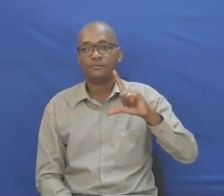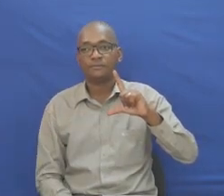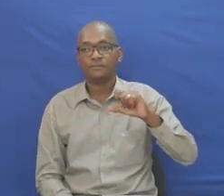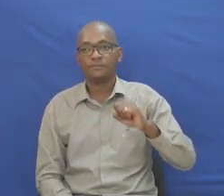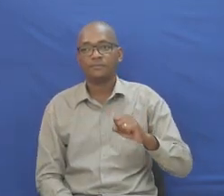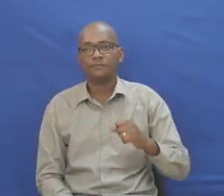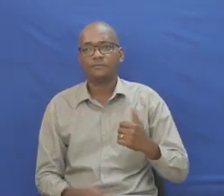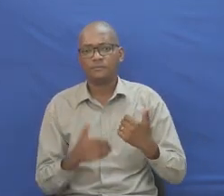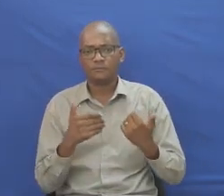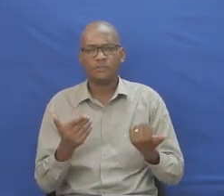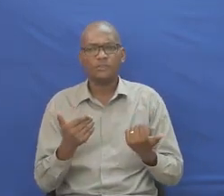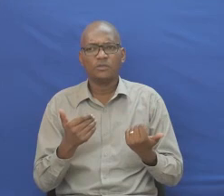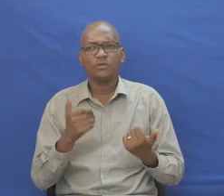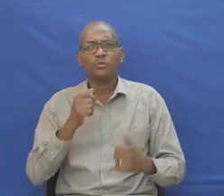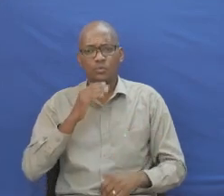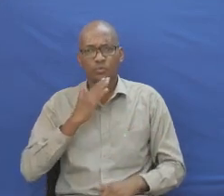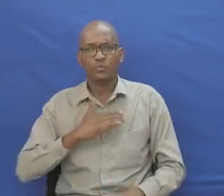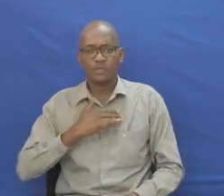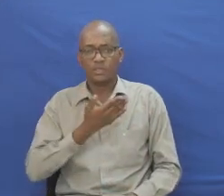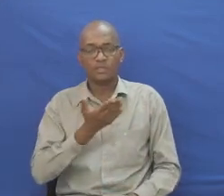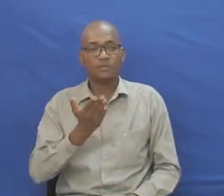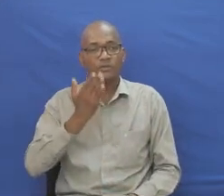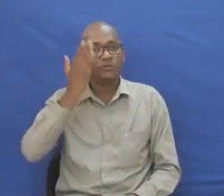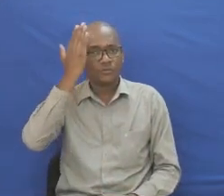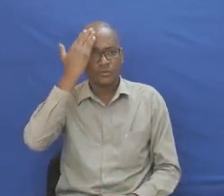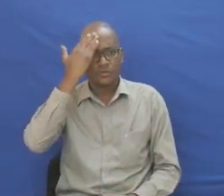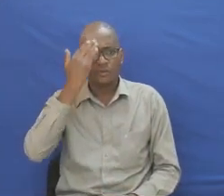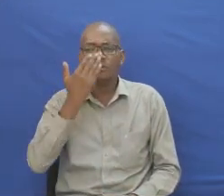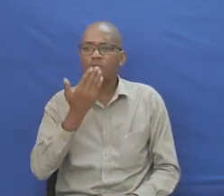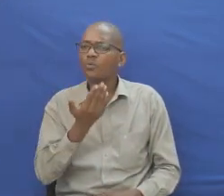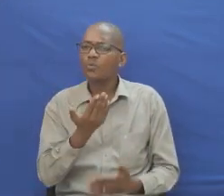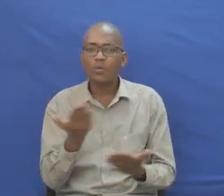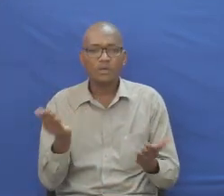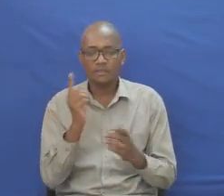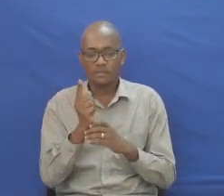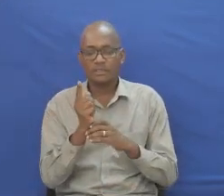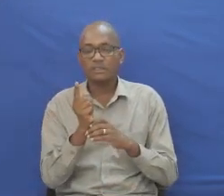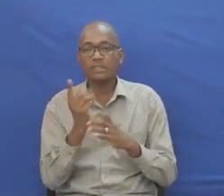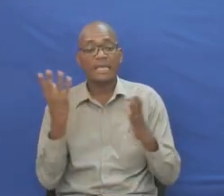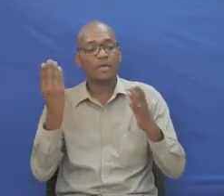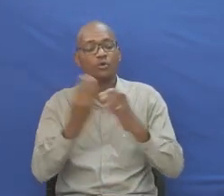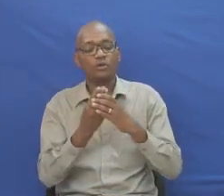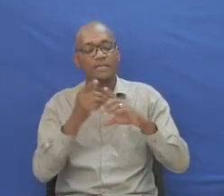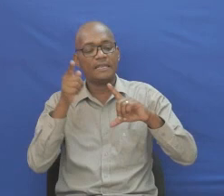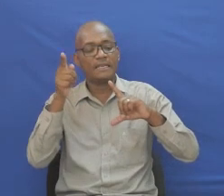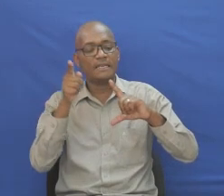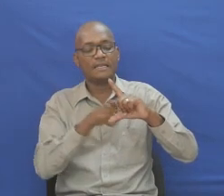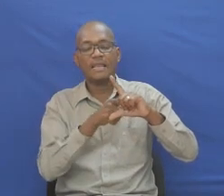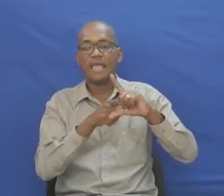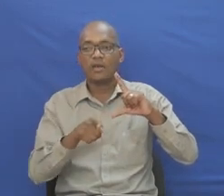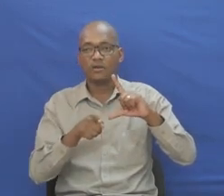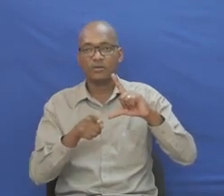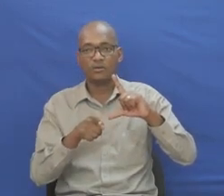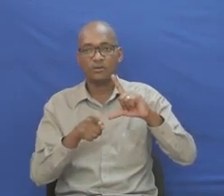We need to know first, what is included angle? Actually, in any triangle or in any two lines which are